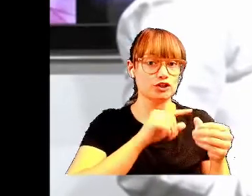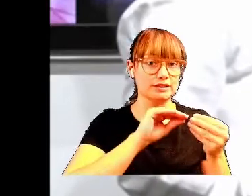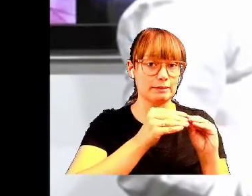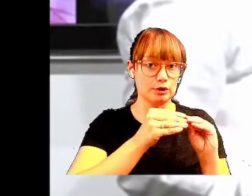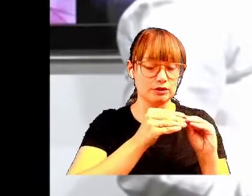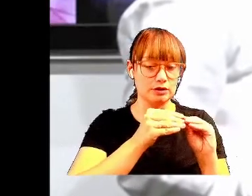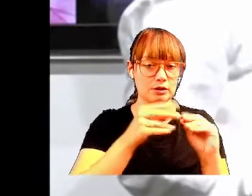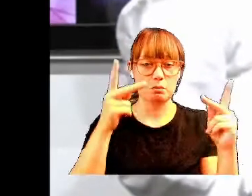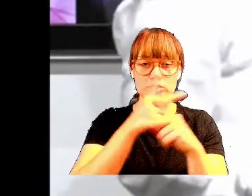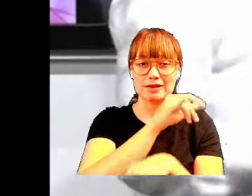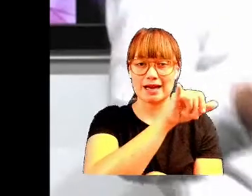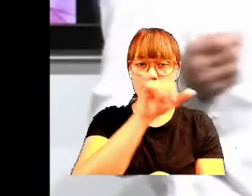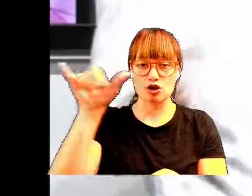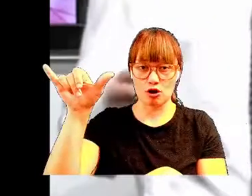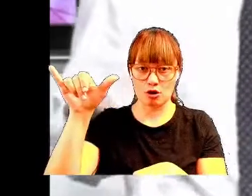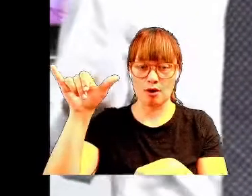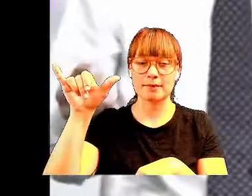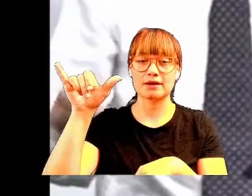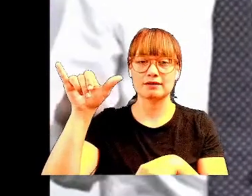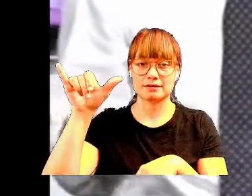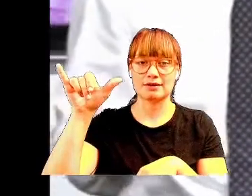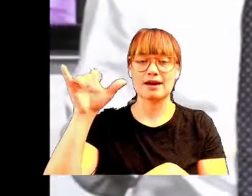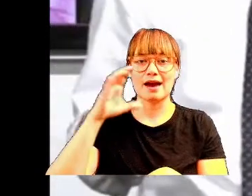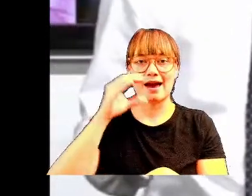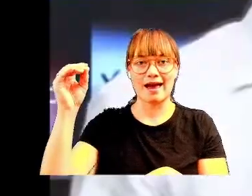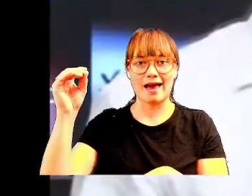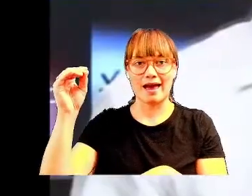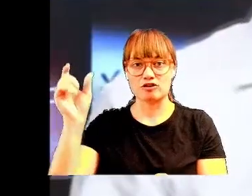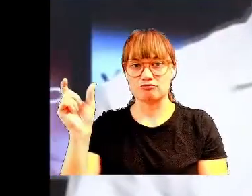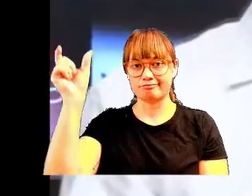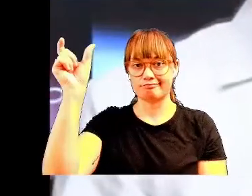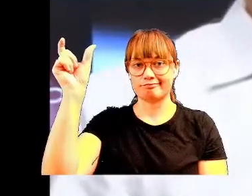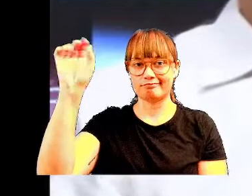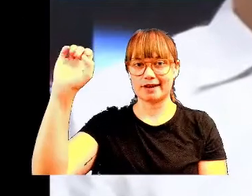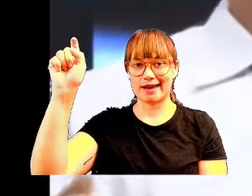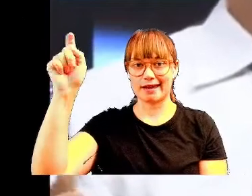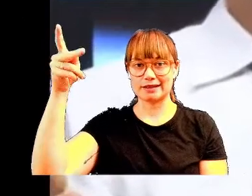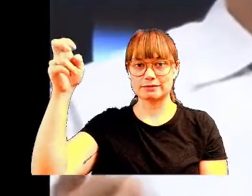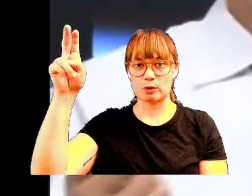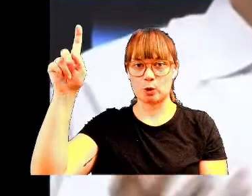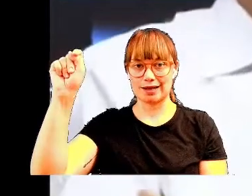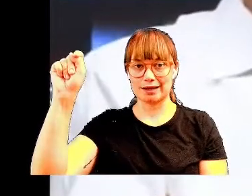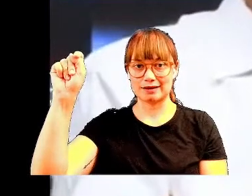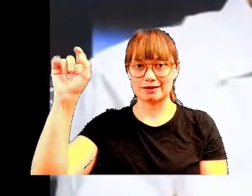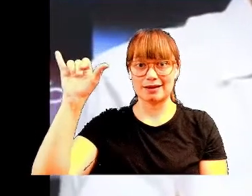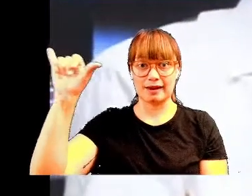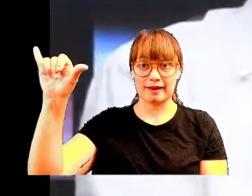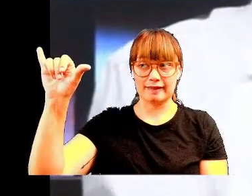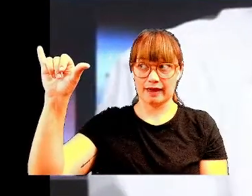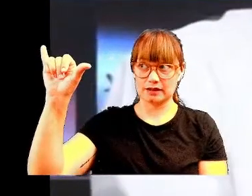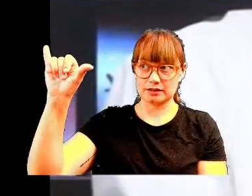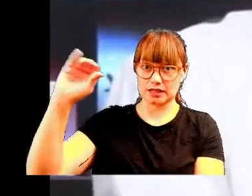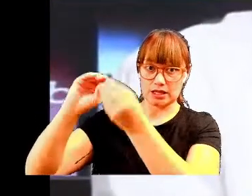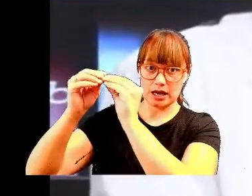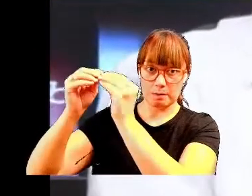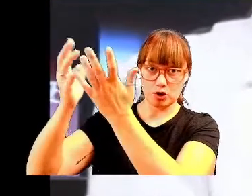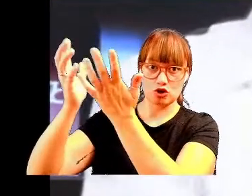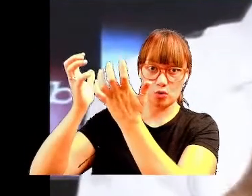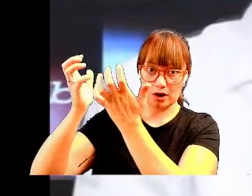ratio, and then you raise that to an exponent. And the exponent will be the desired term, the term you